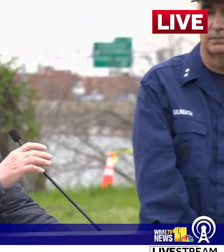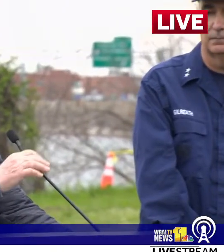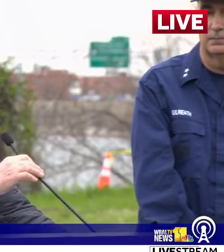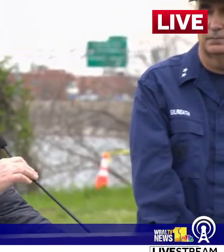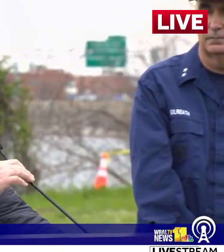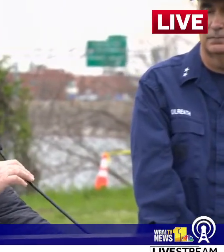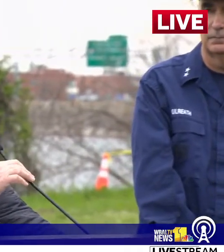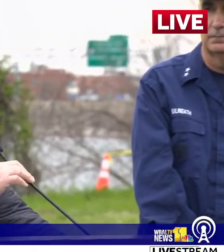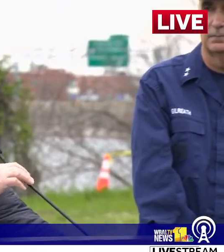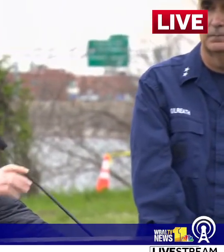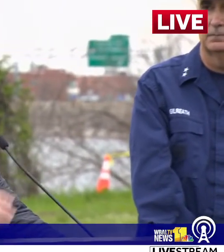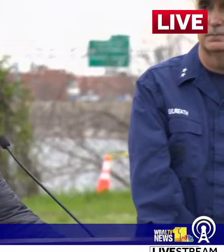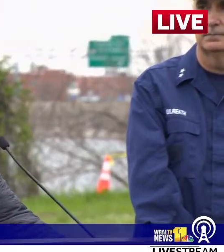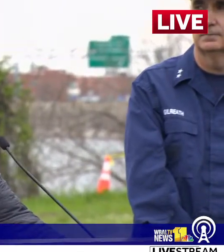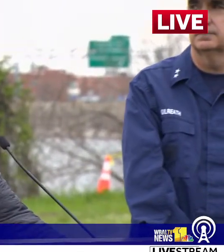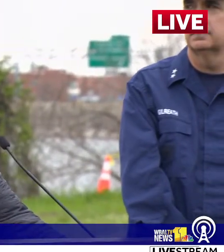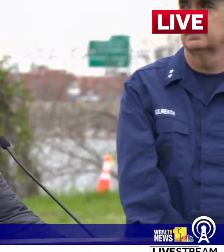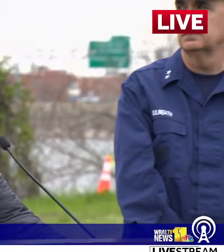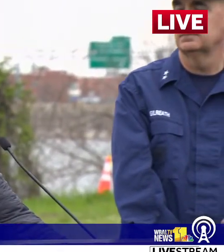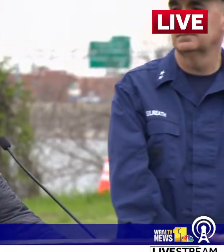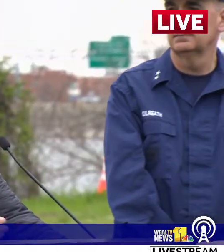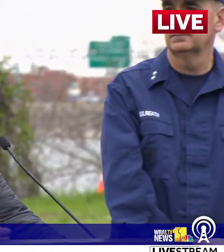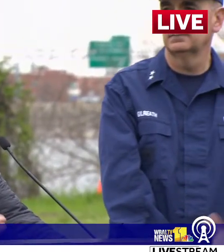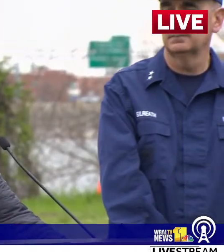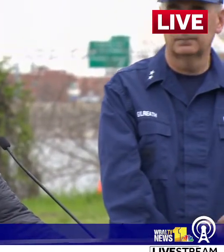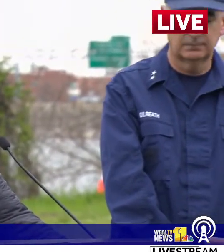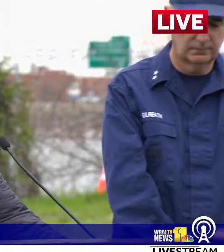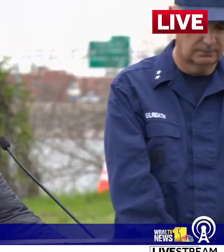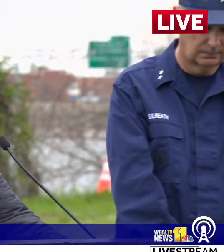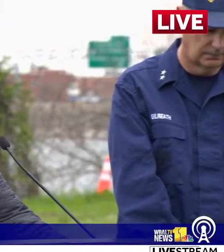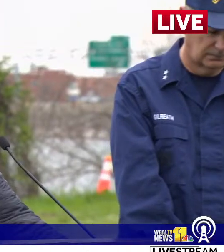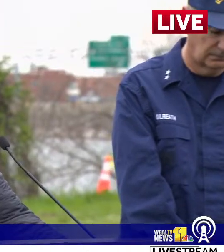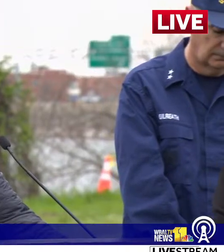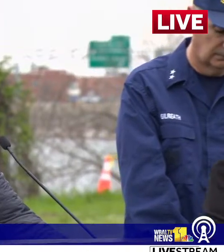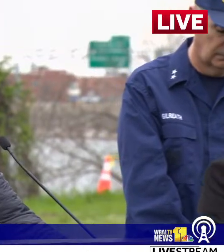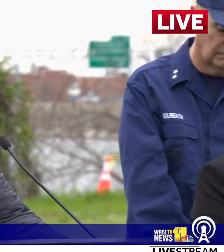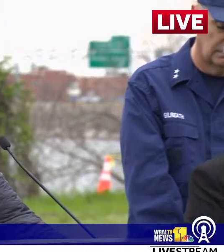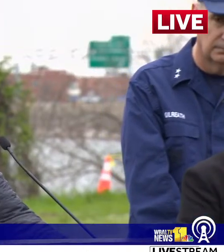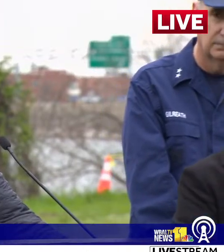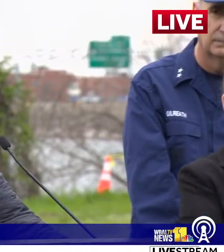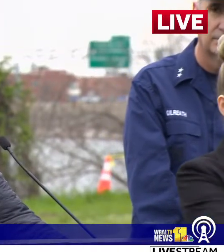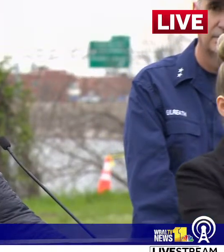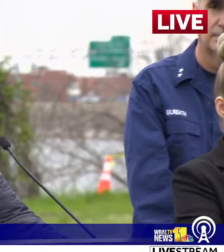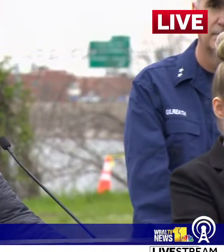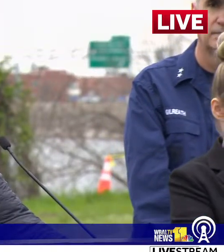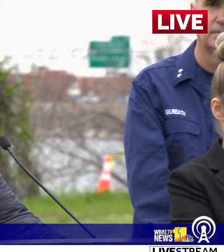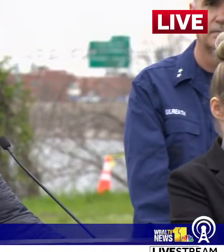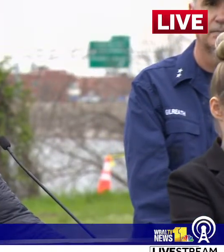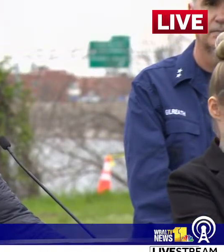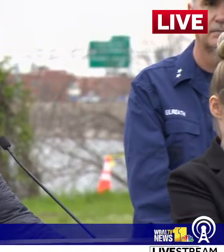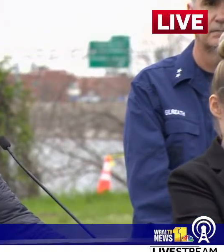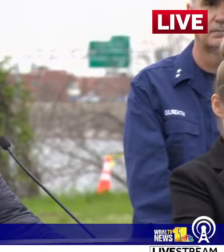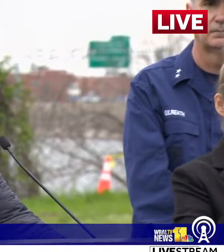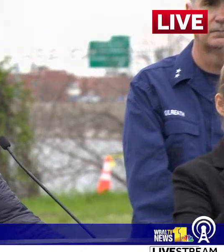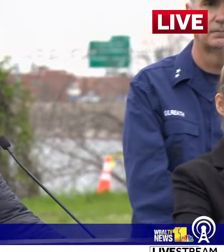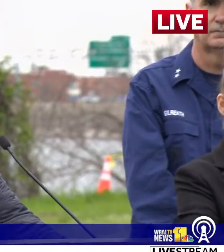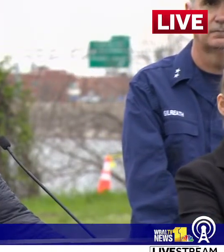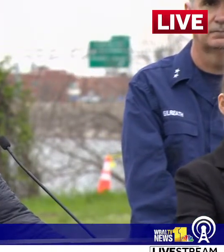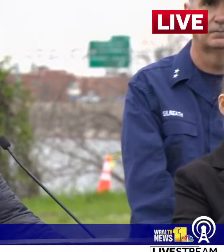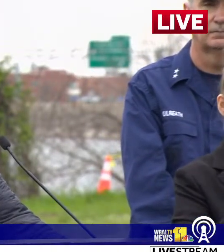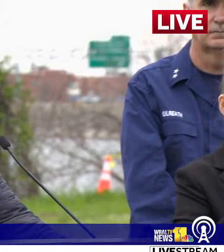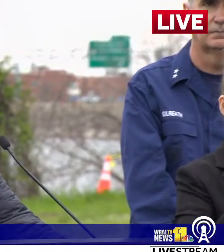Let me start with your question about people from both sides of the aisle in Congress coming together to